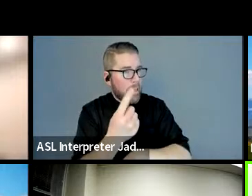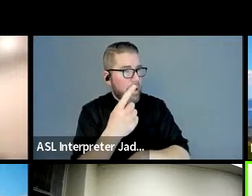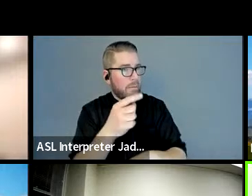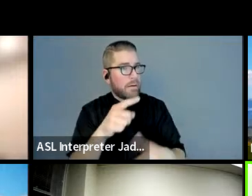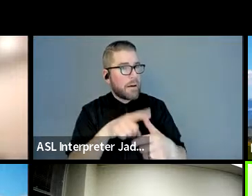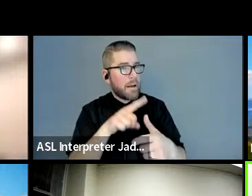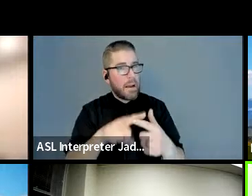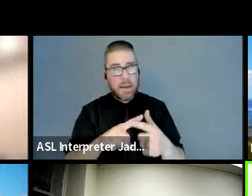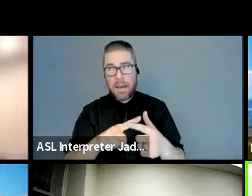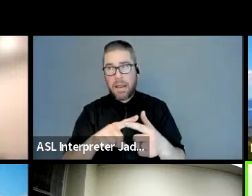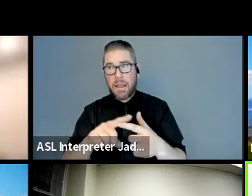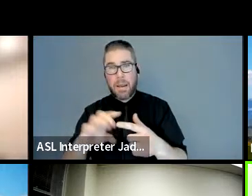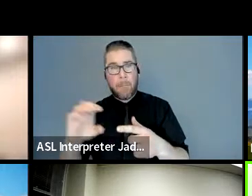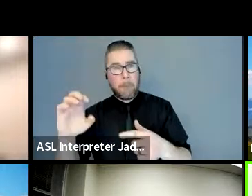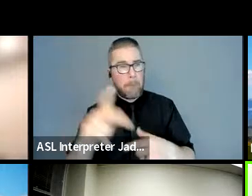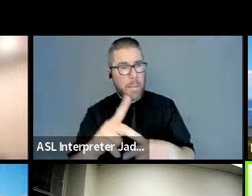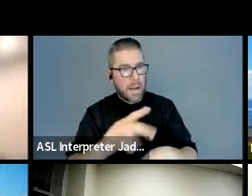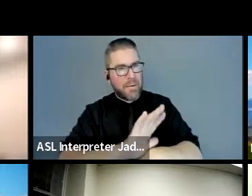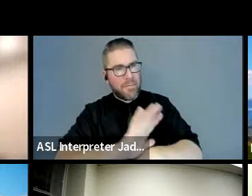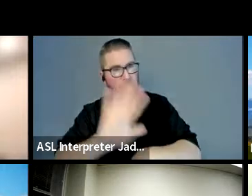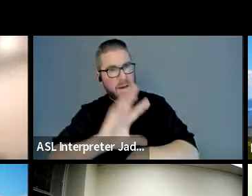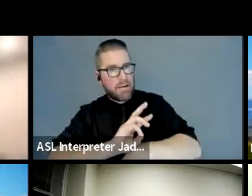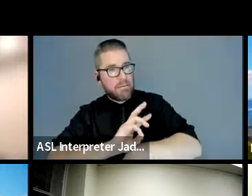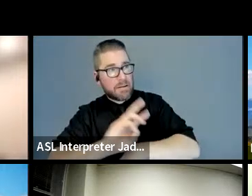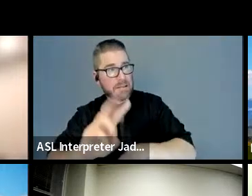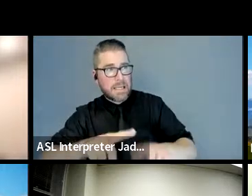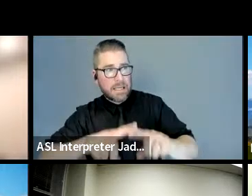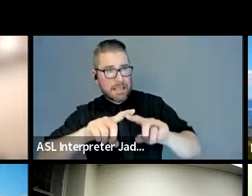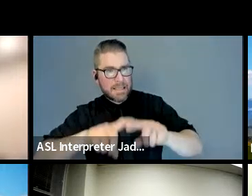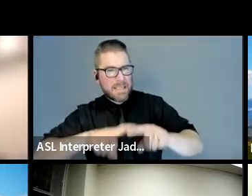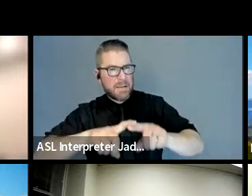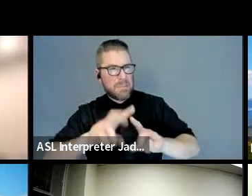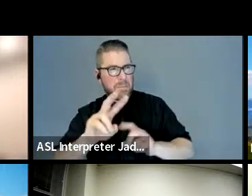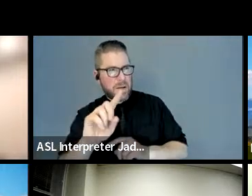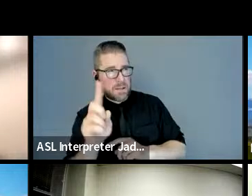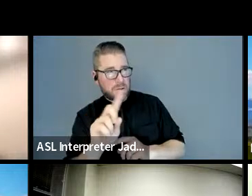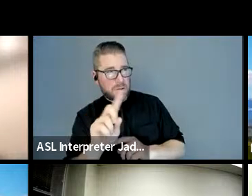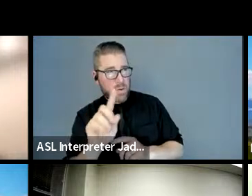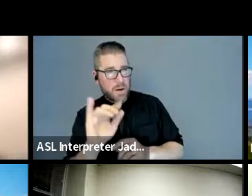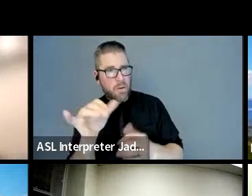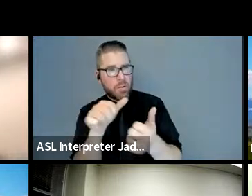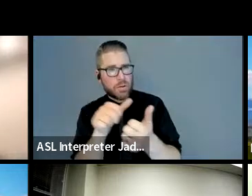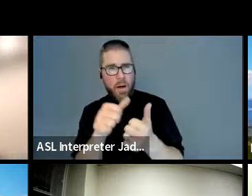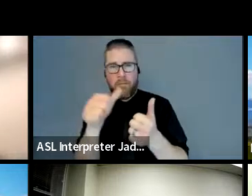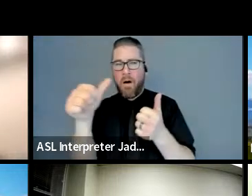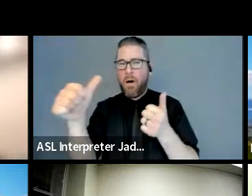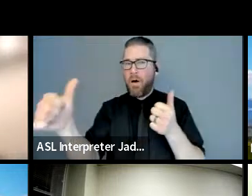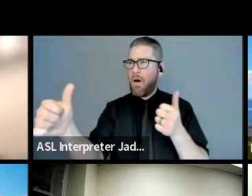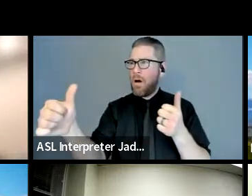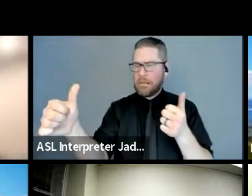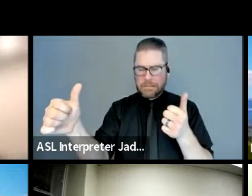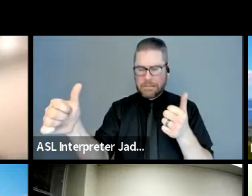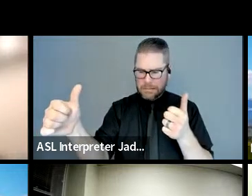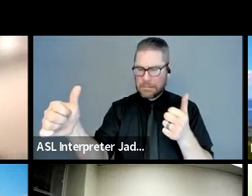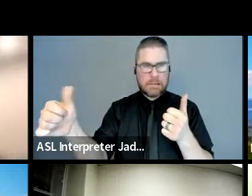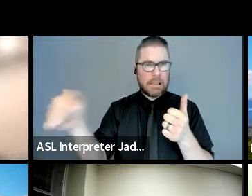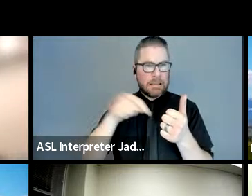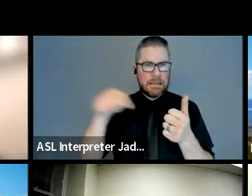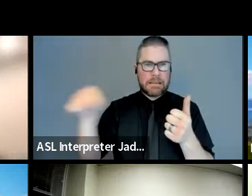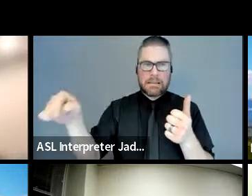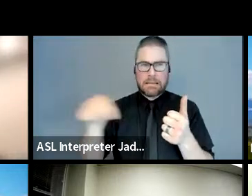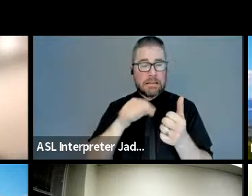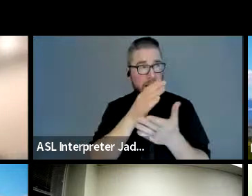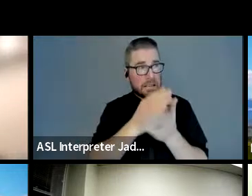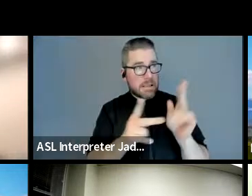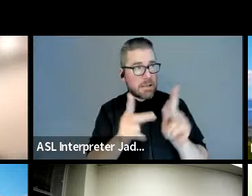depending on the location and the distance. That's right. That some people will have to